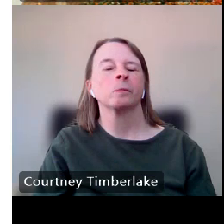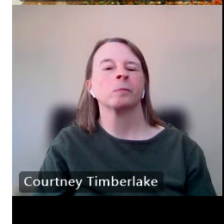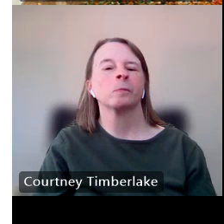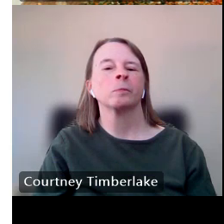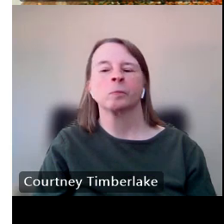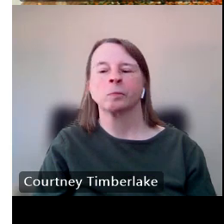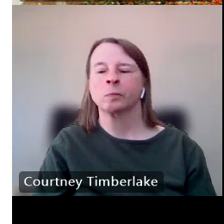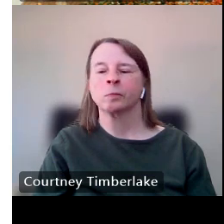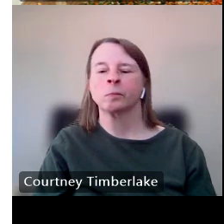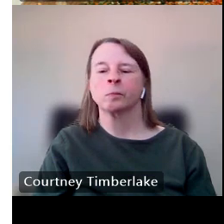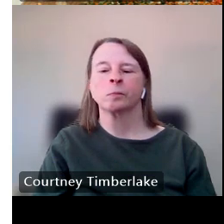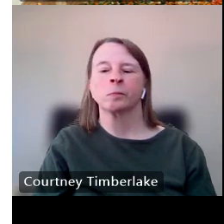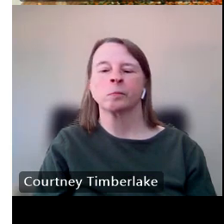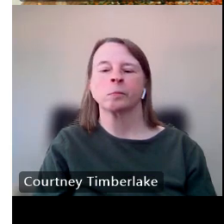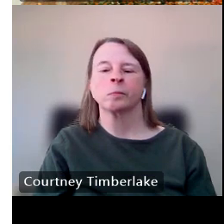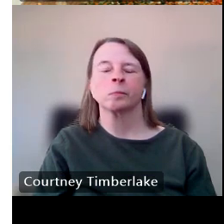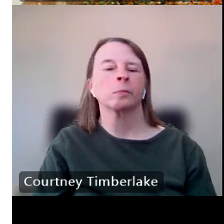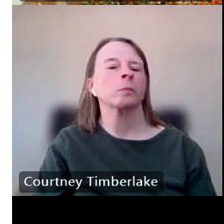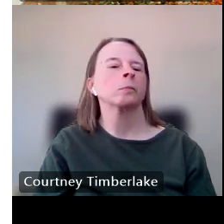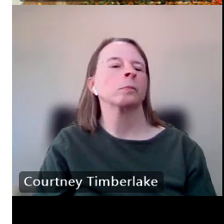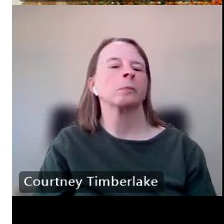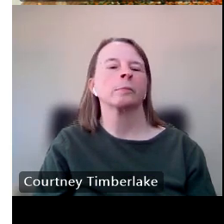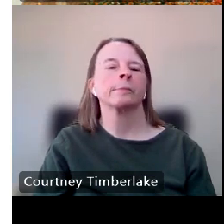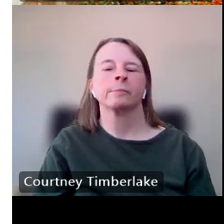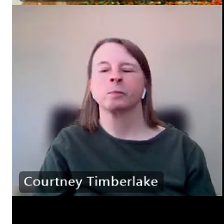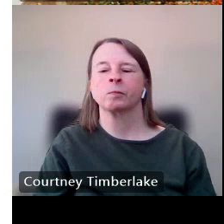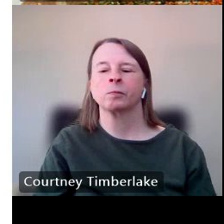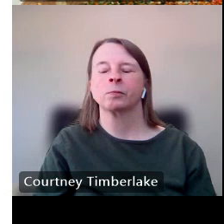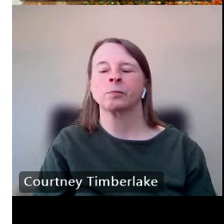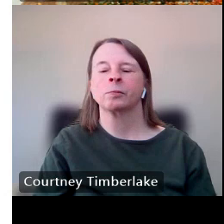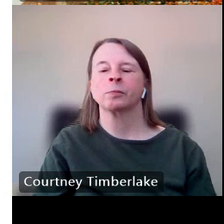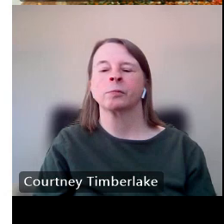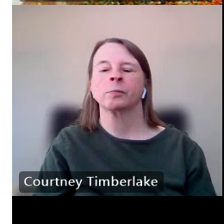Okay, Oh, it's an obligation.